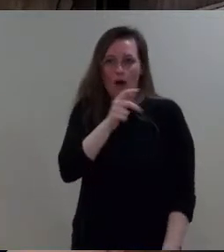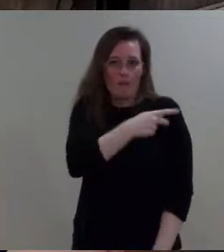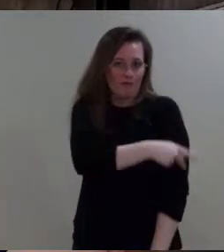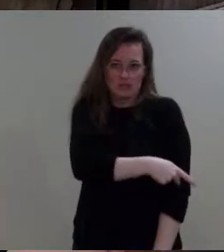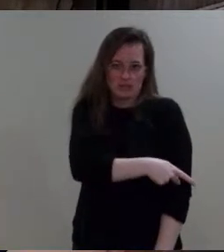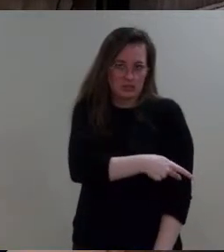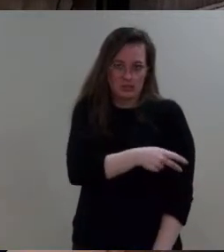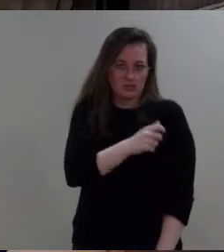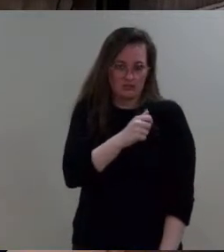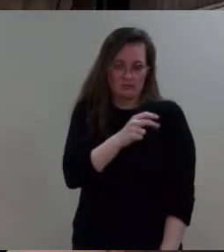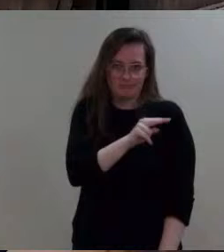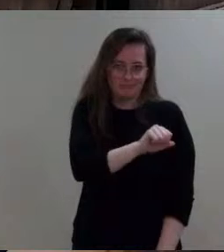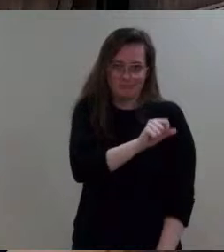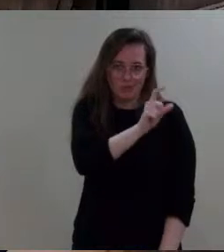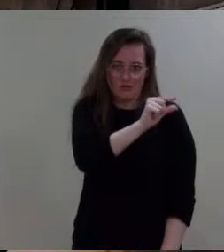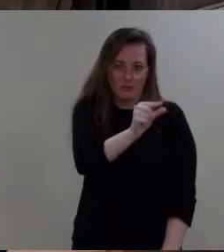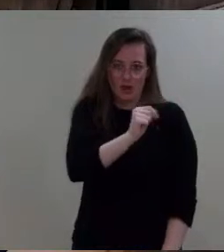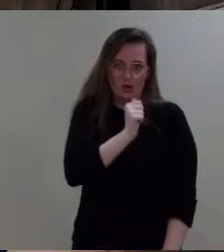Okay, thank you.